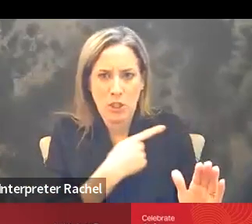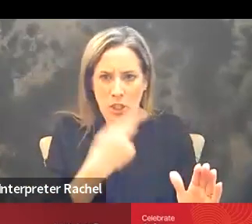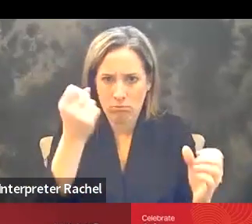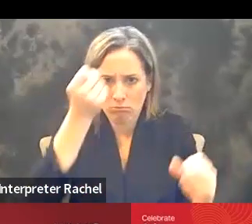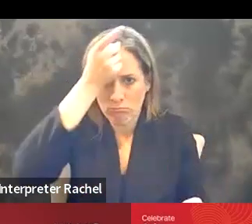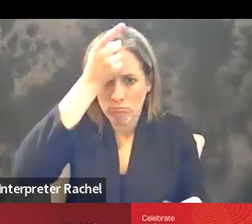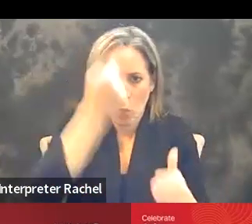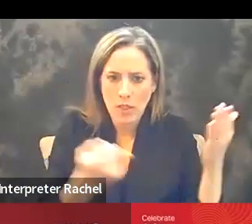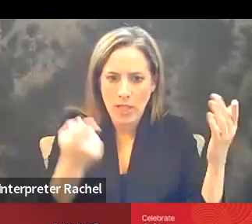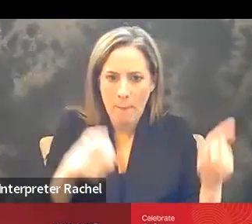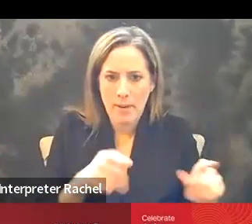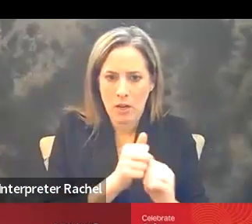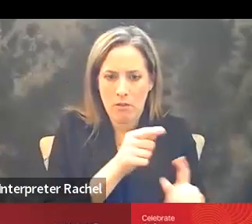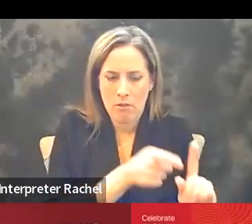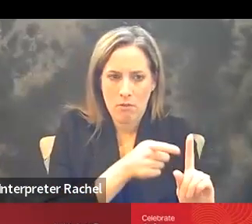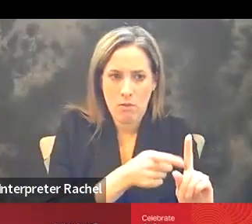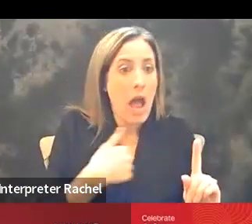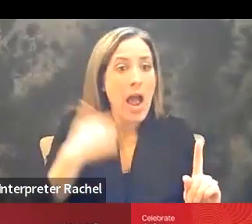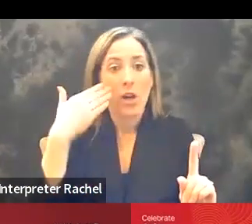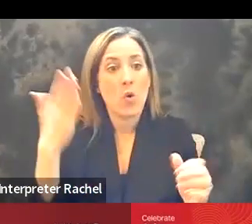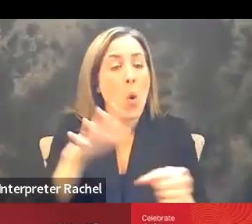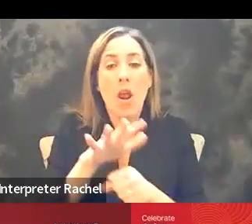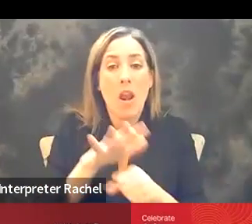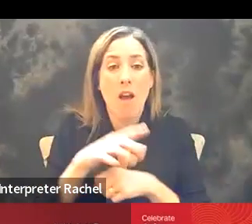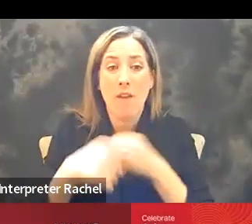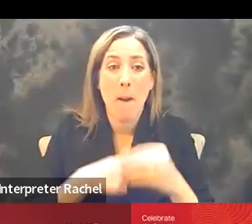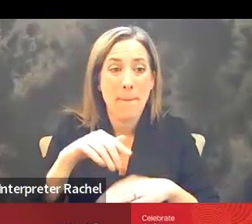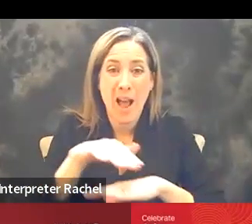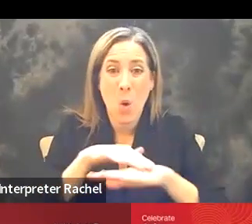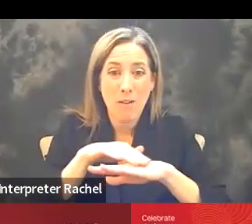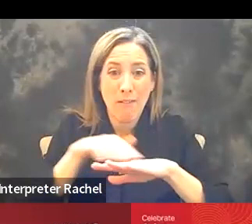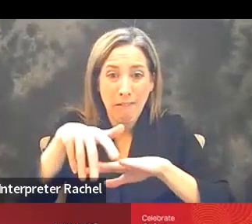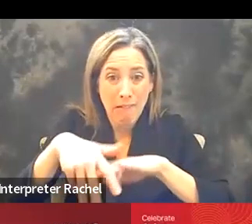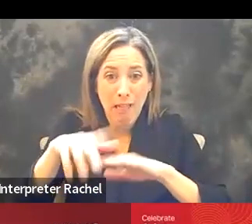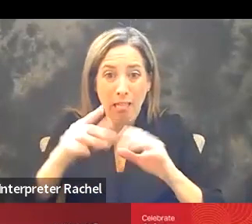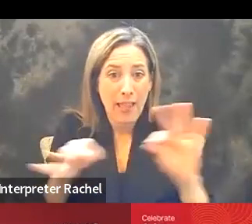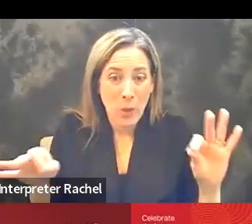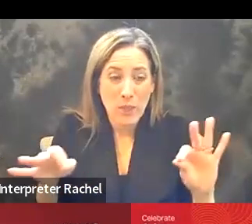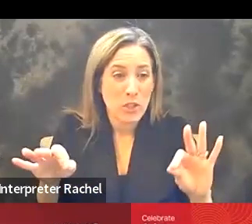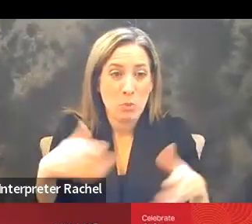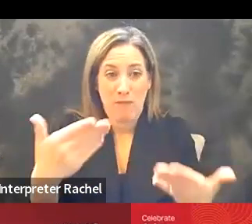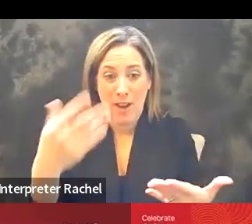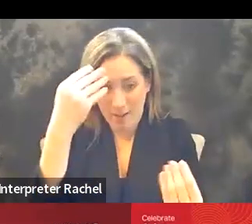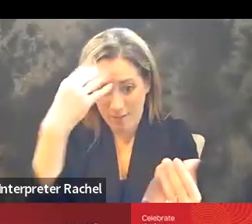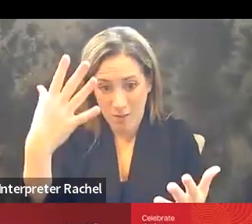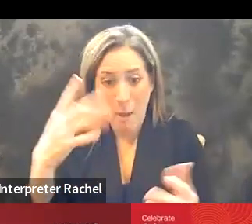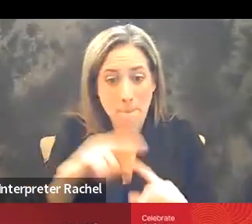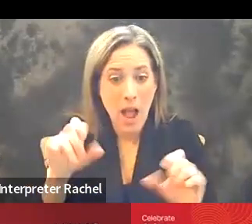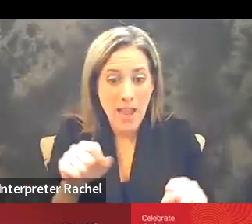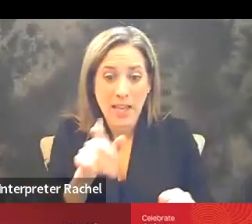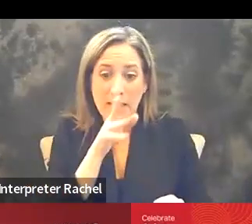and I don't know enough about indigenous languages to be even giving any information to anybody. But I can speak from